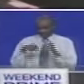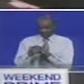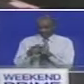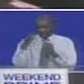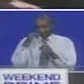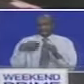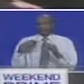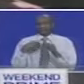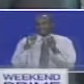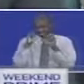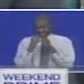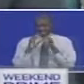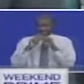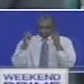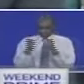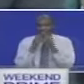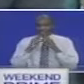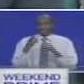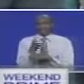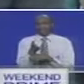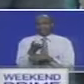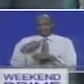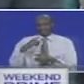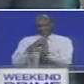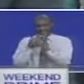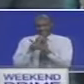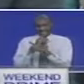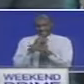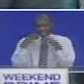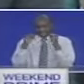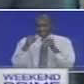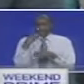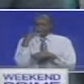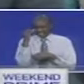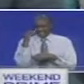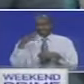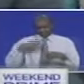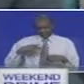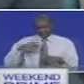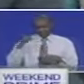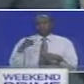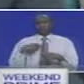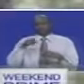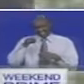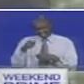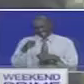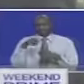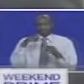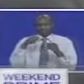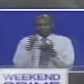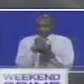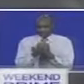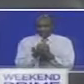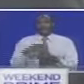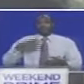Kenyans. In tandem with the theme, he defended the president's first 40 appointees to head key parastatals. Wale